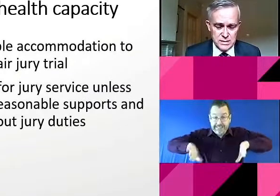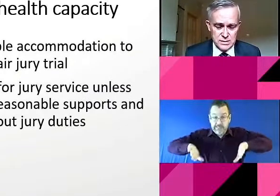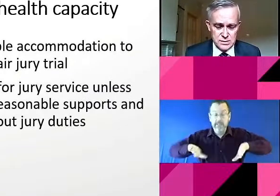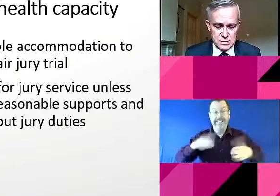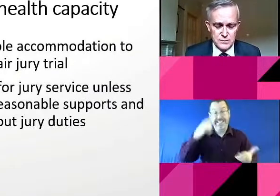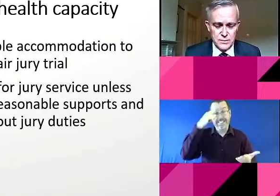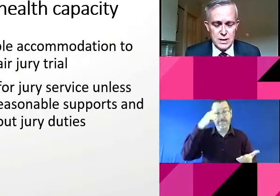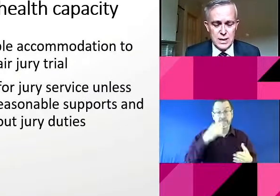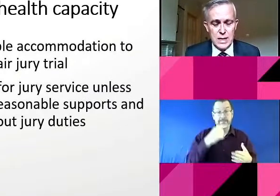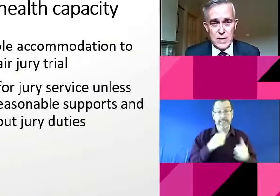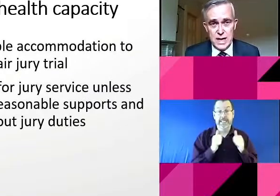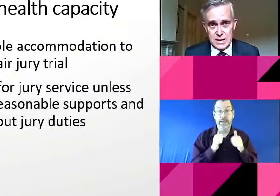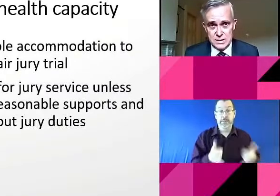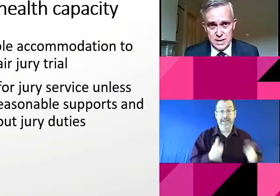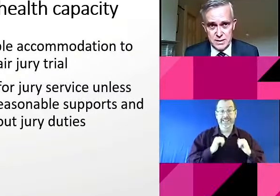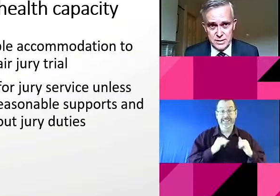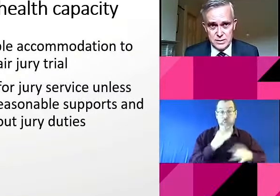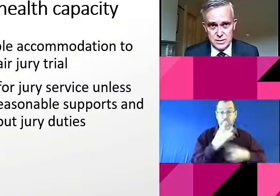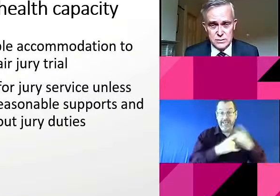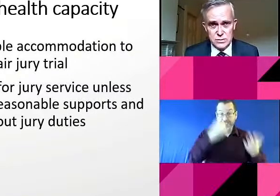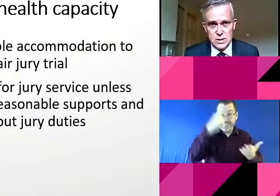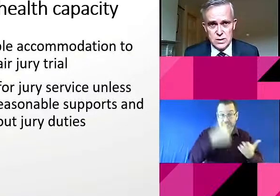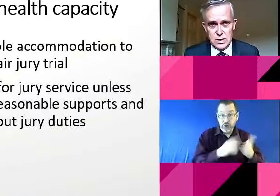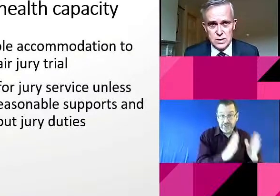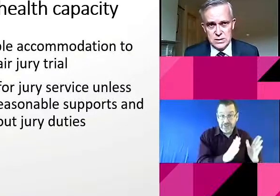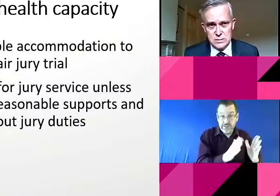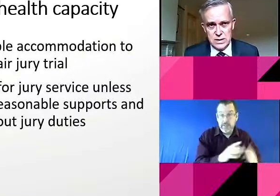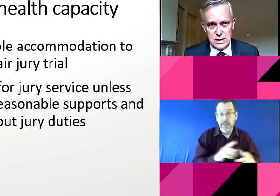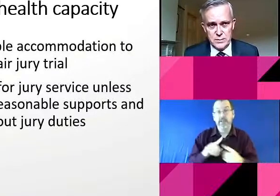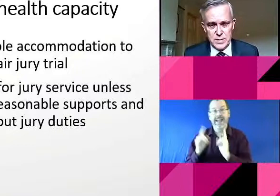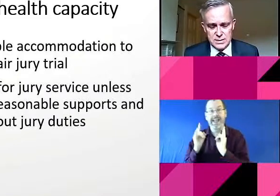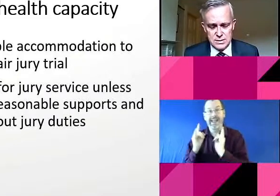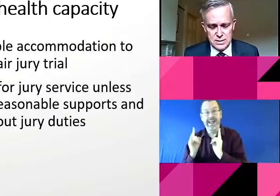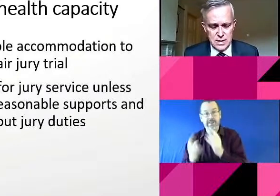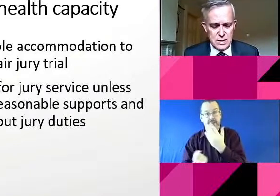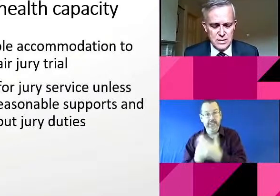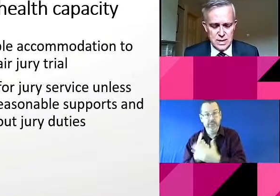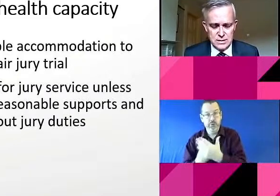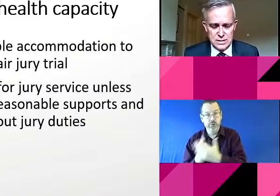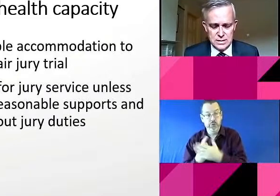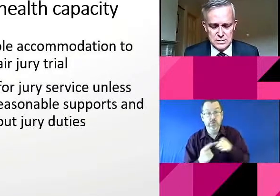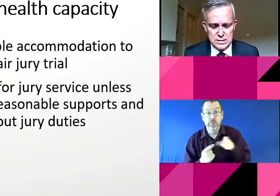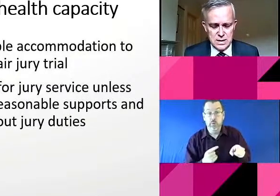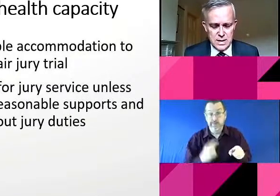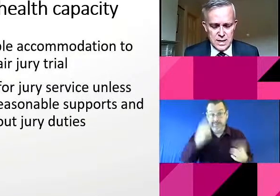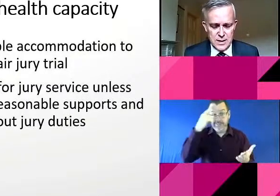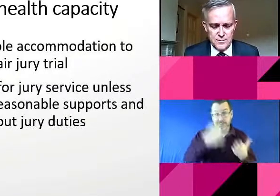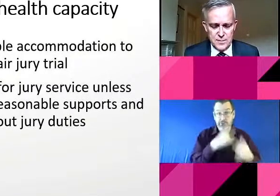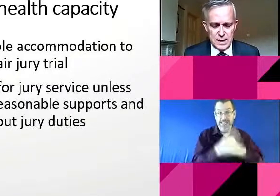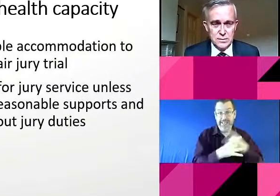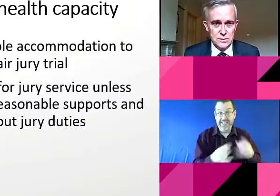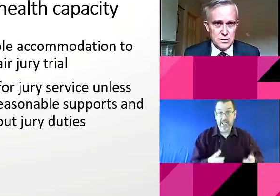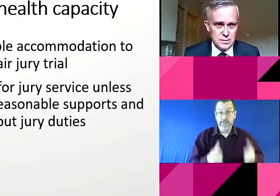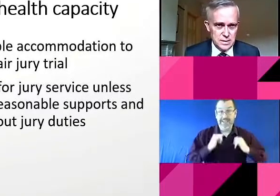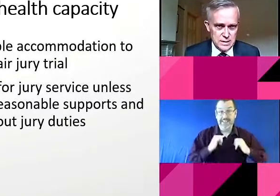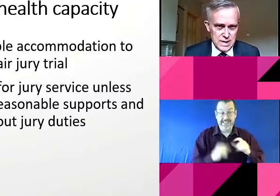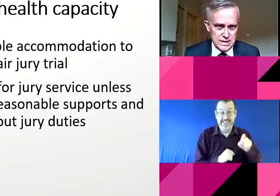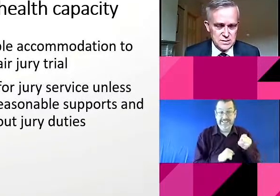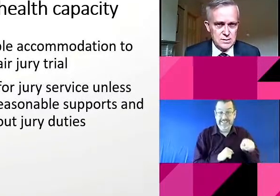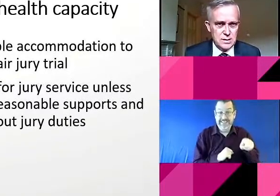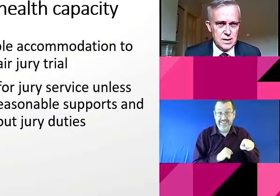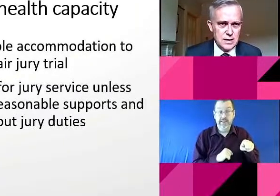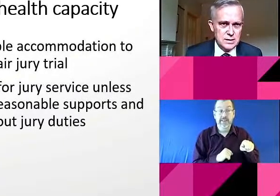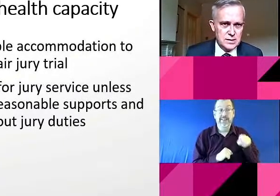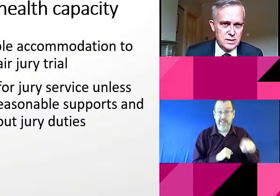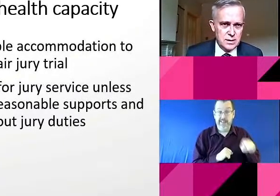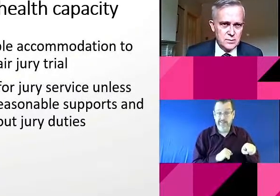decision-making capacity and health issues. So decision-making capacity then is in the